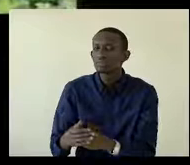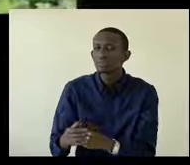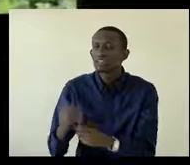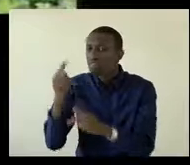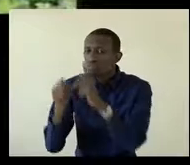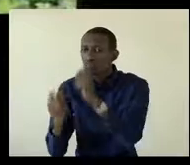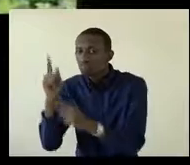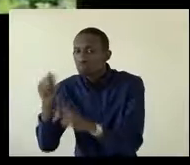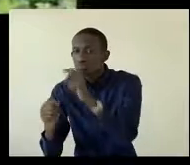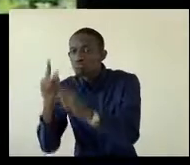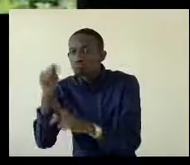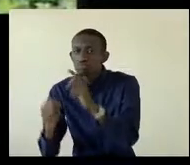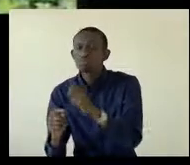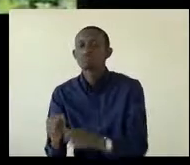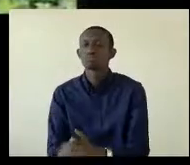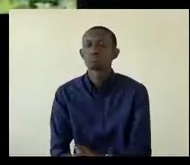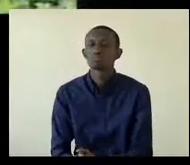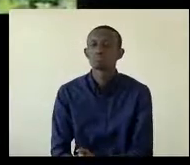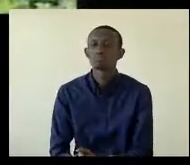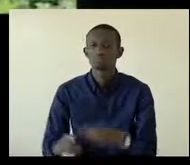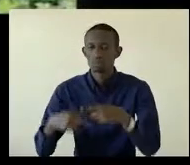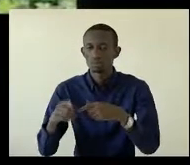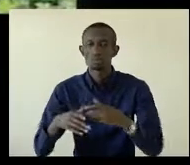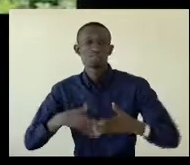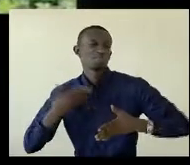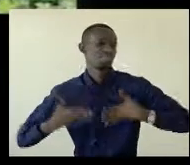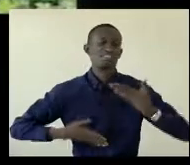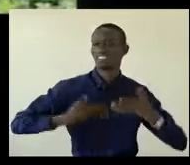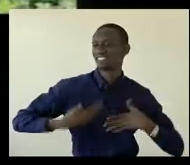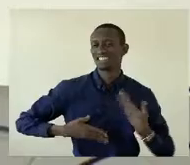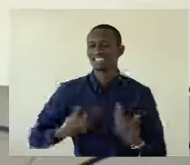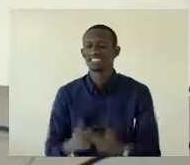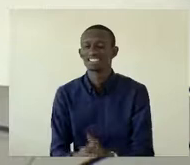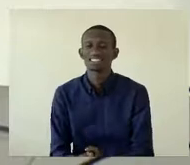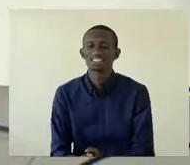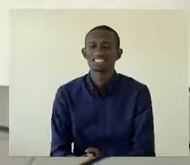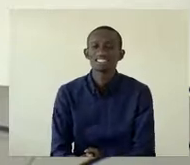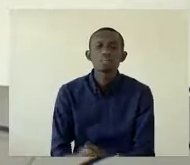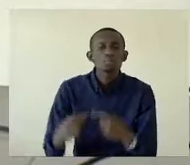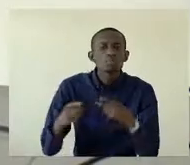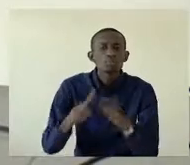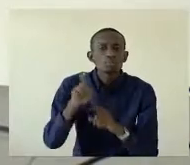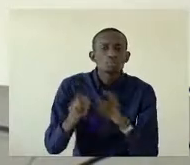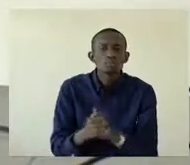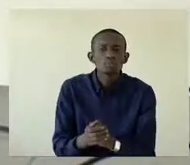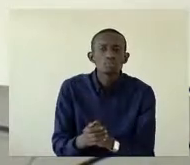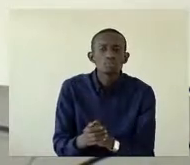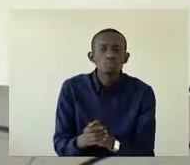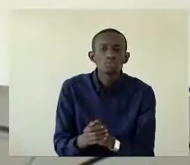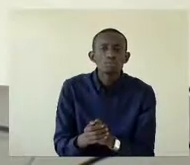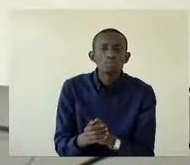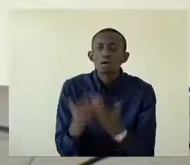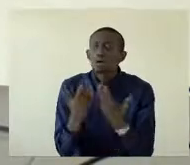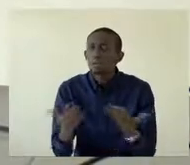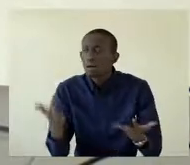Milking process with so much joy. But the question is, how many more children are going to be happy